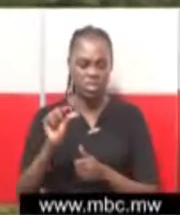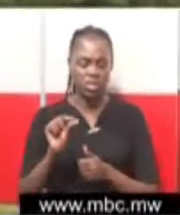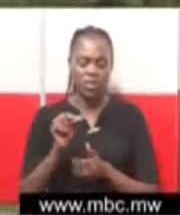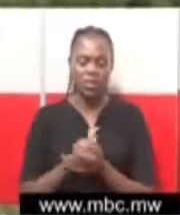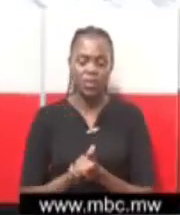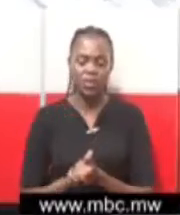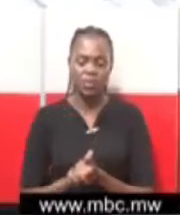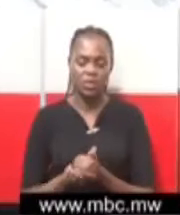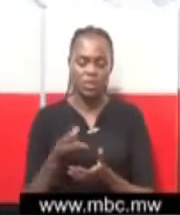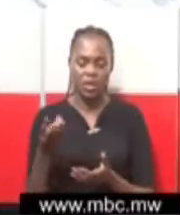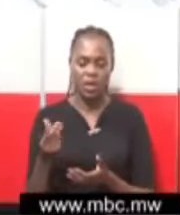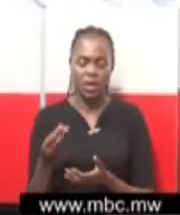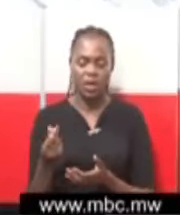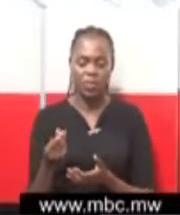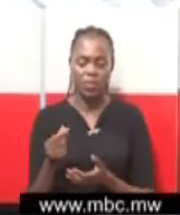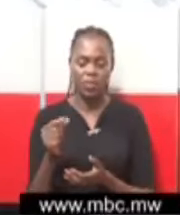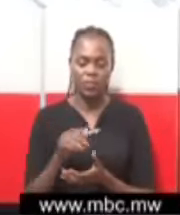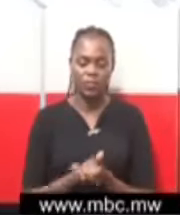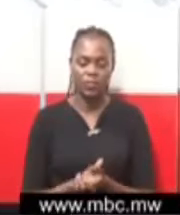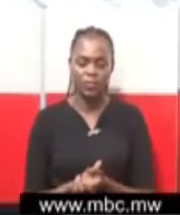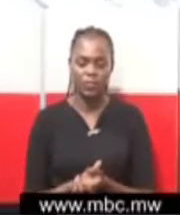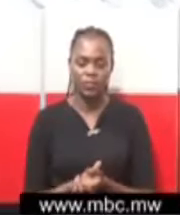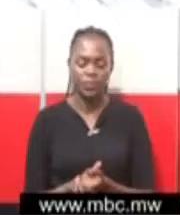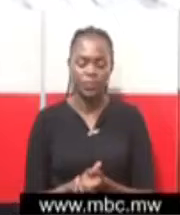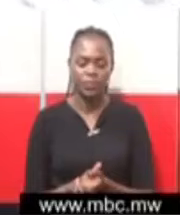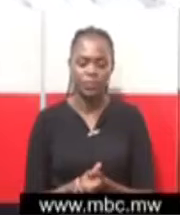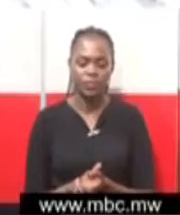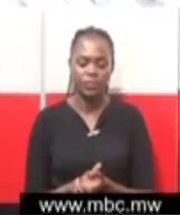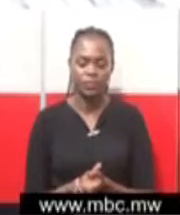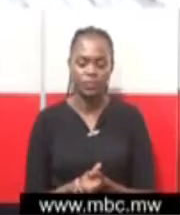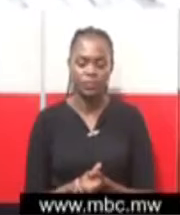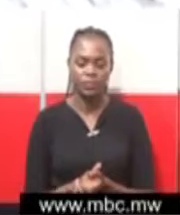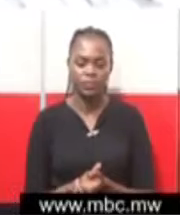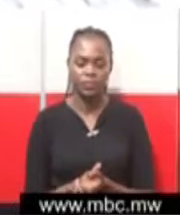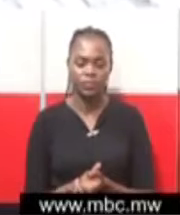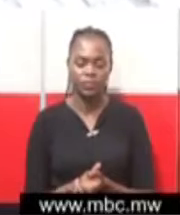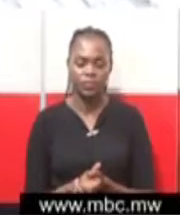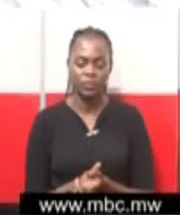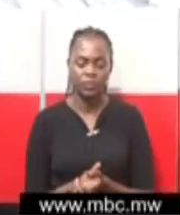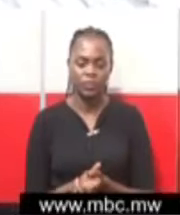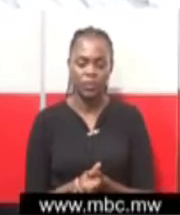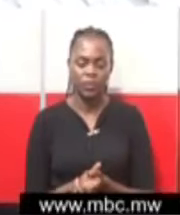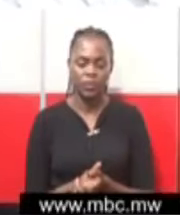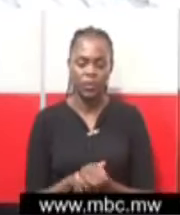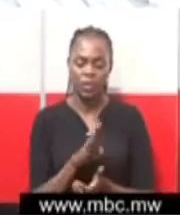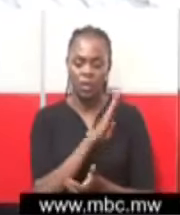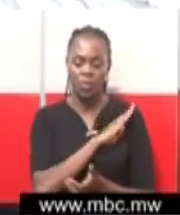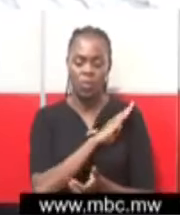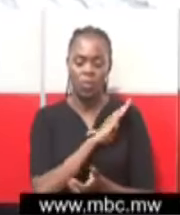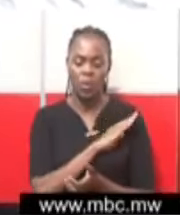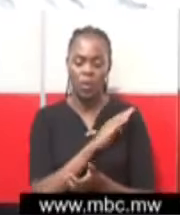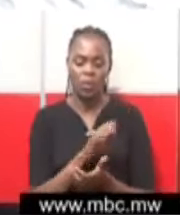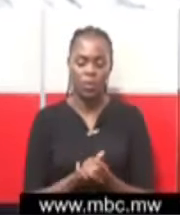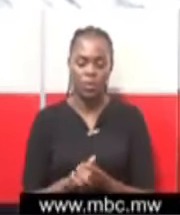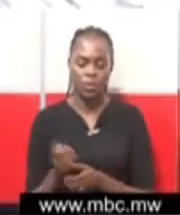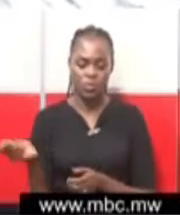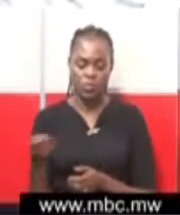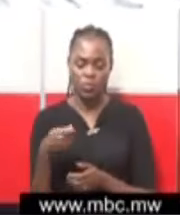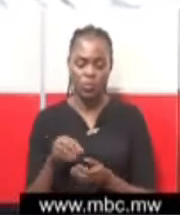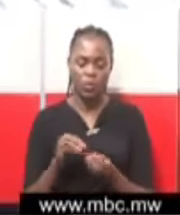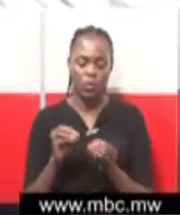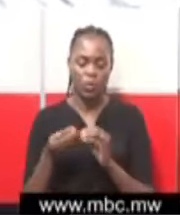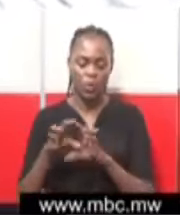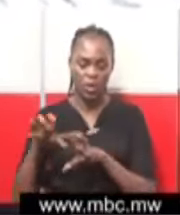landing costs. I had a productive exchange with my brother president on a range of